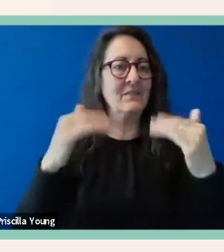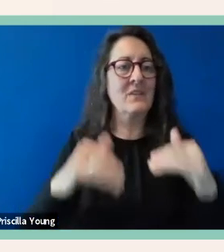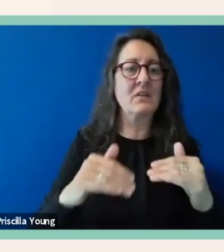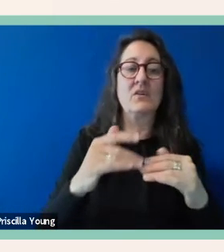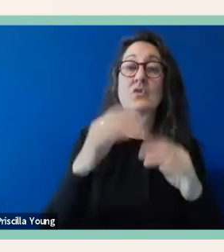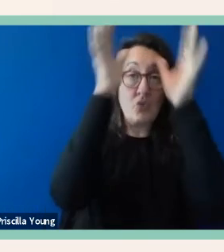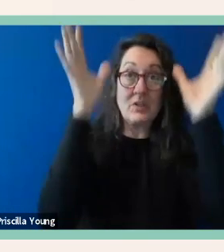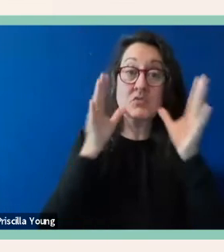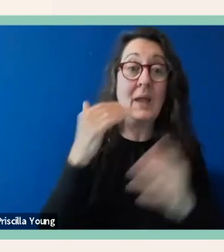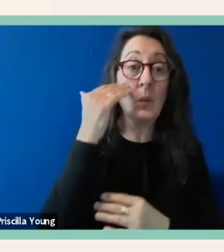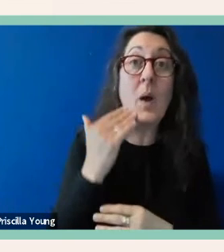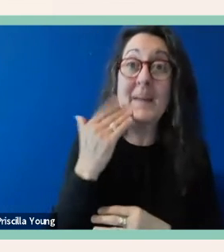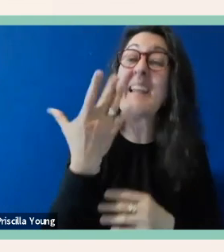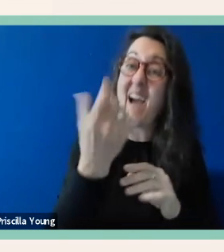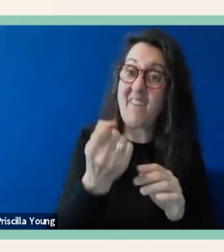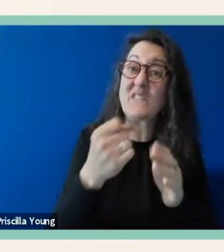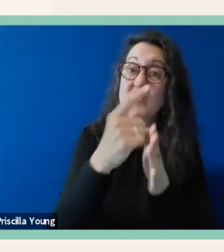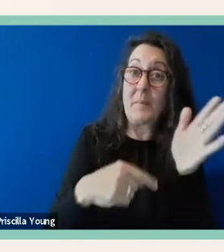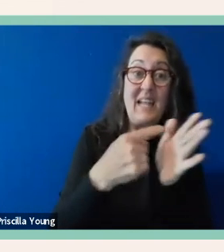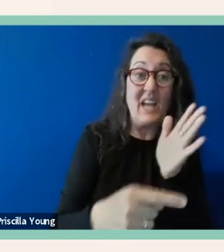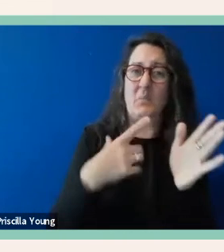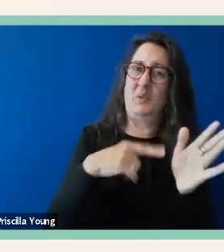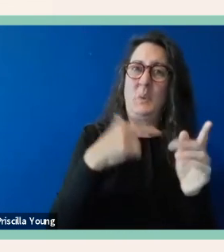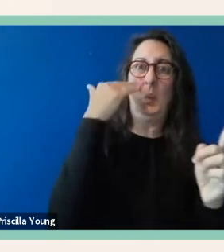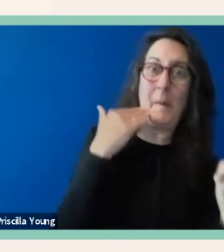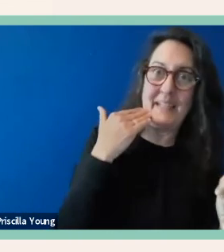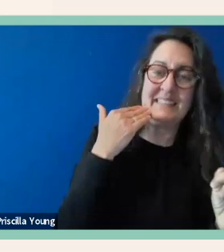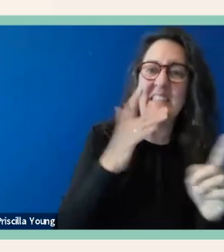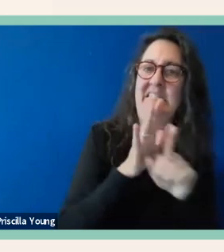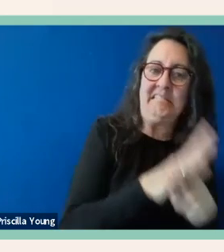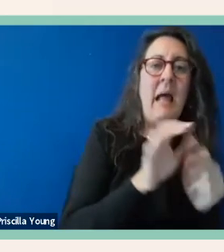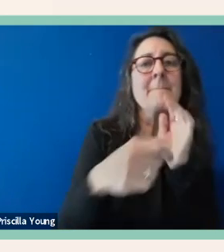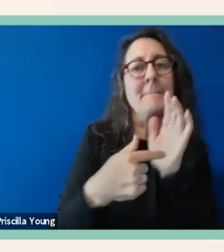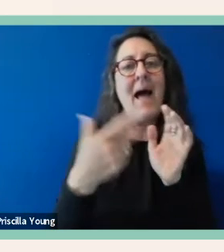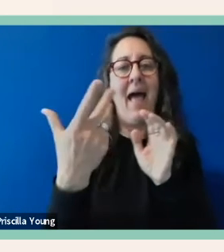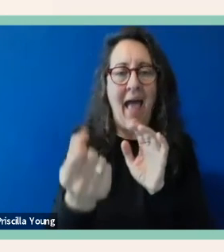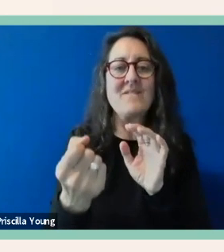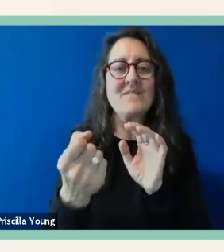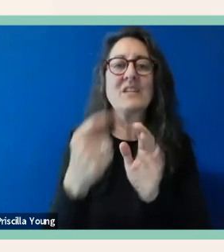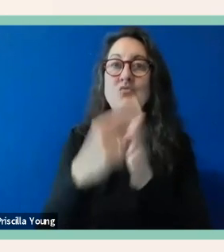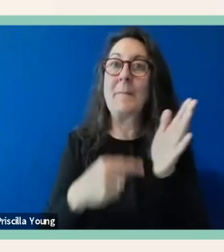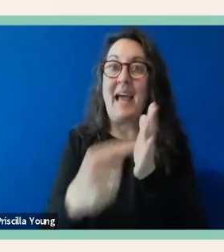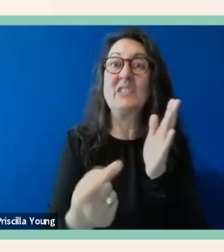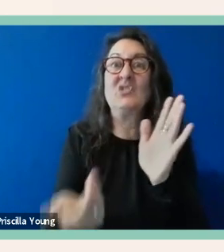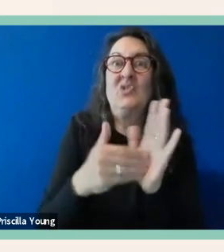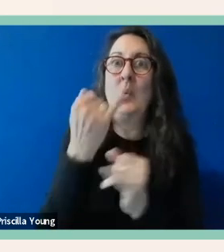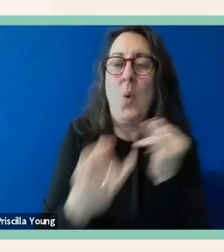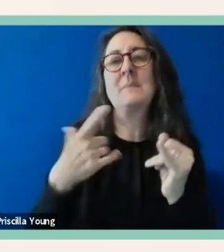discrimination for this particular group of women visible and it also makes spaces of privilege